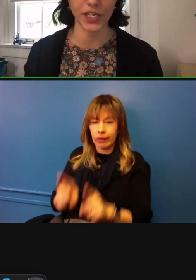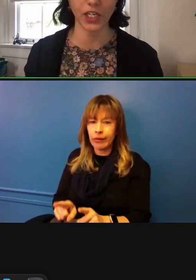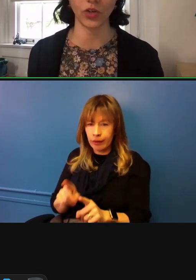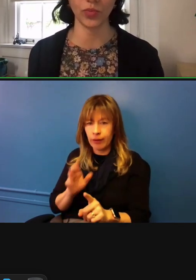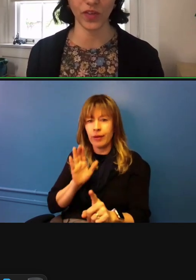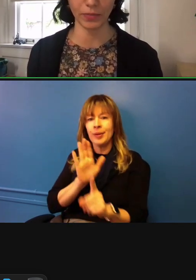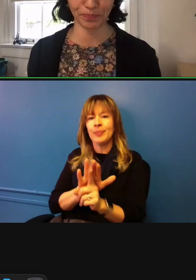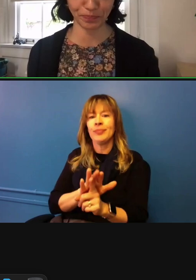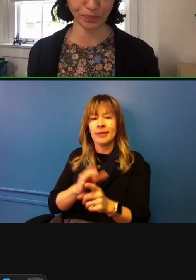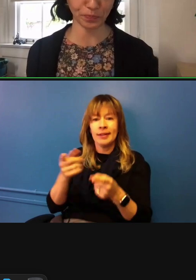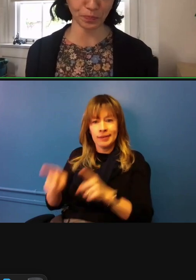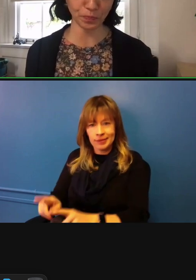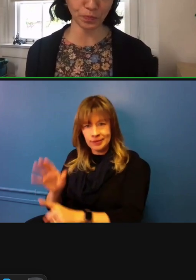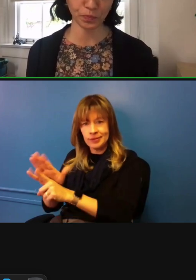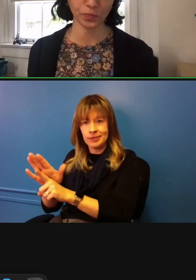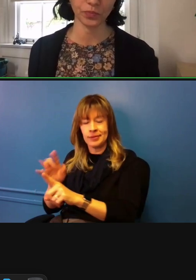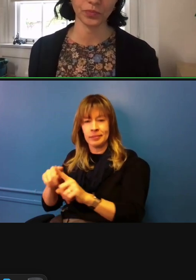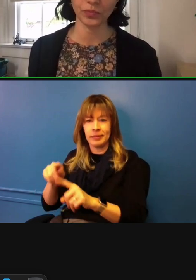one particular movie.